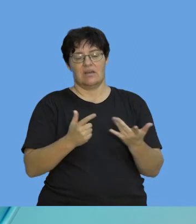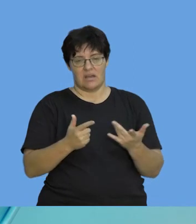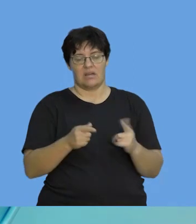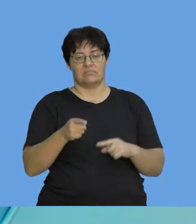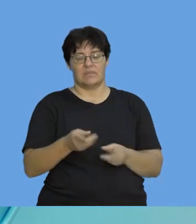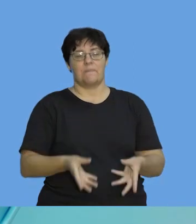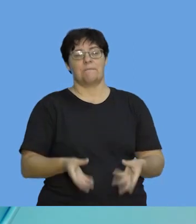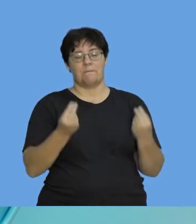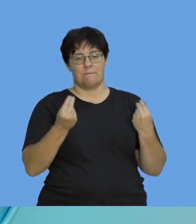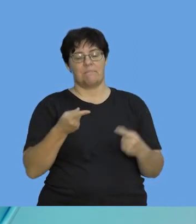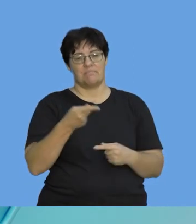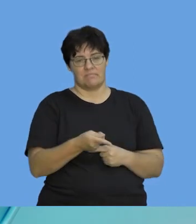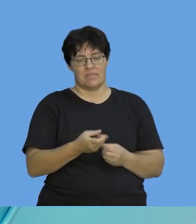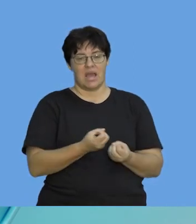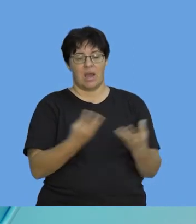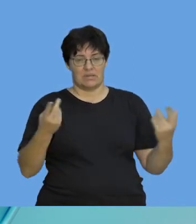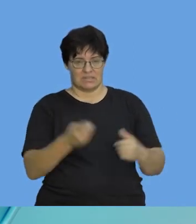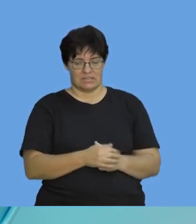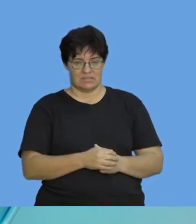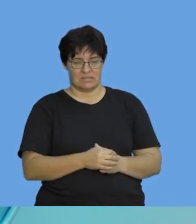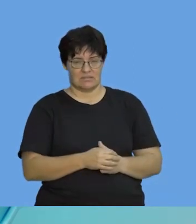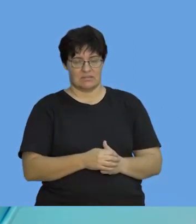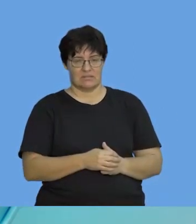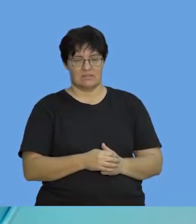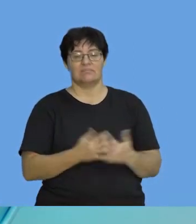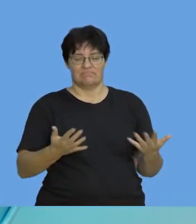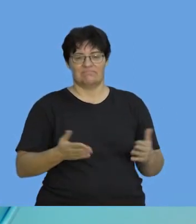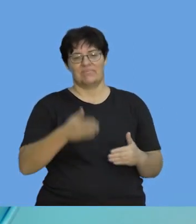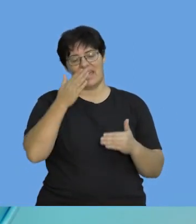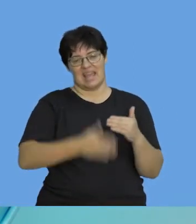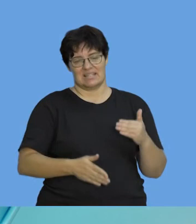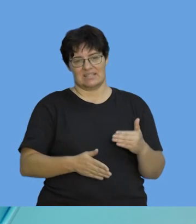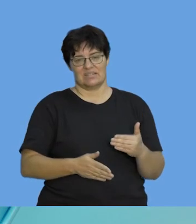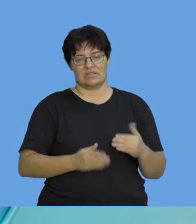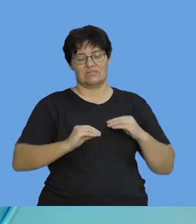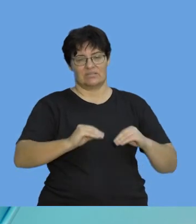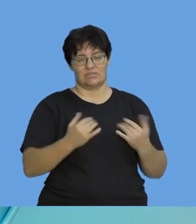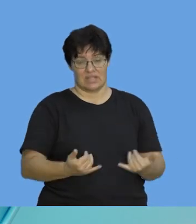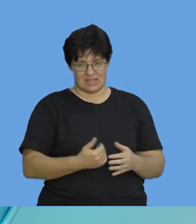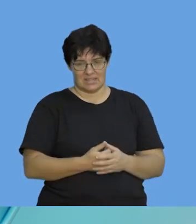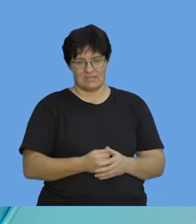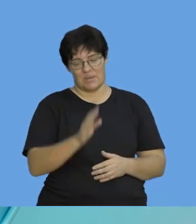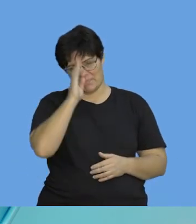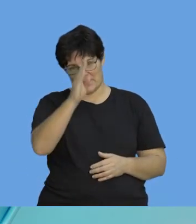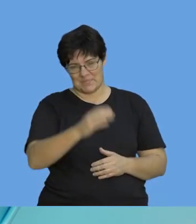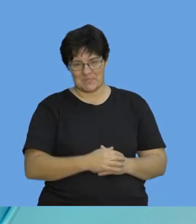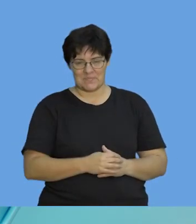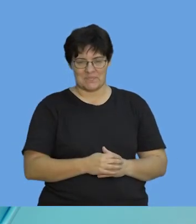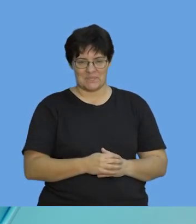reaction takes place in terms of quantities. Having said that, this brings us to the end of our session. Cheers and bye-bye for now.